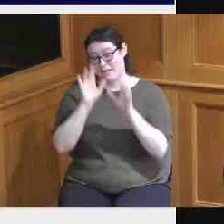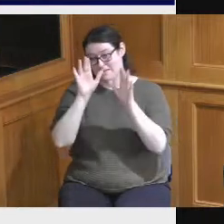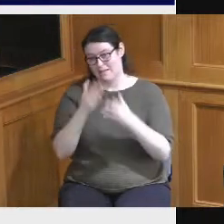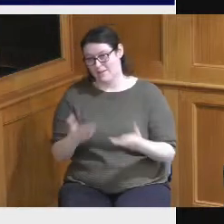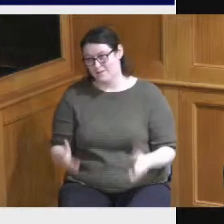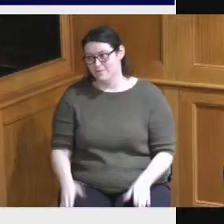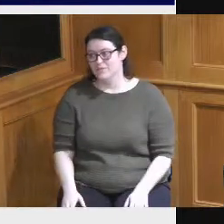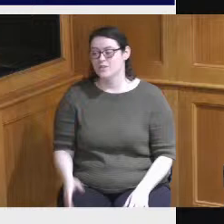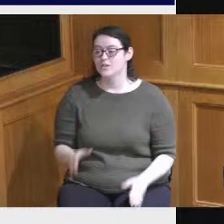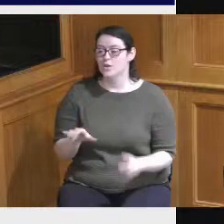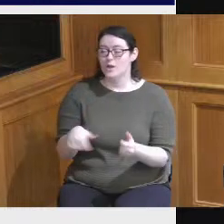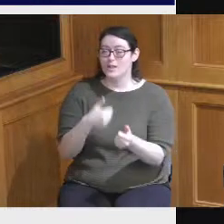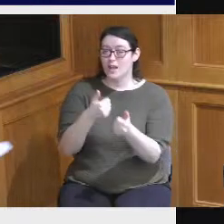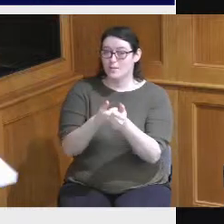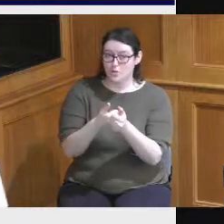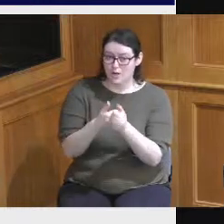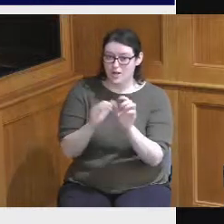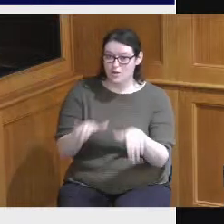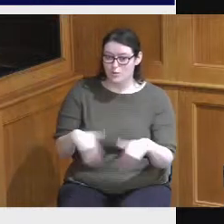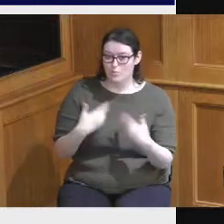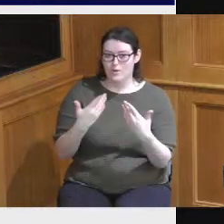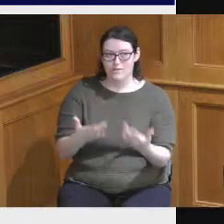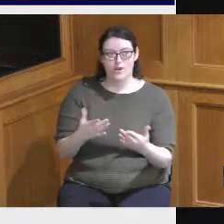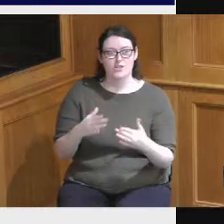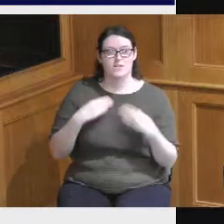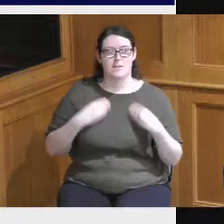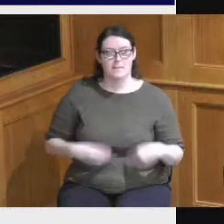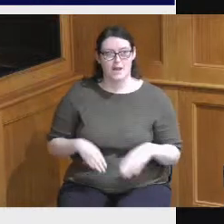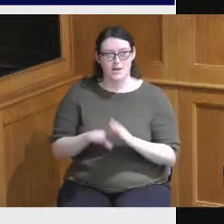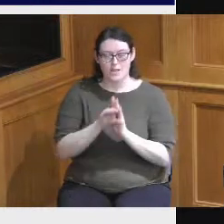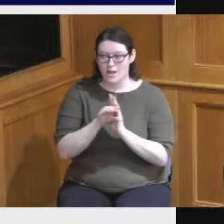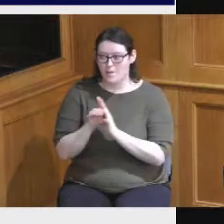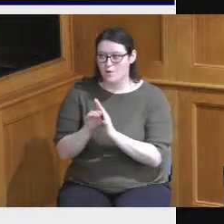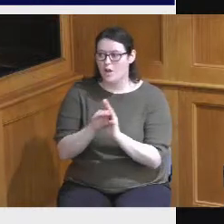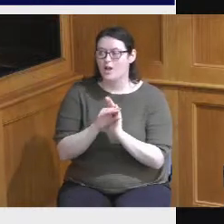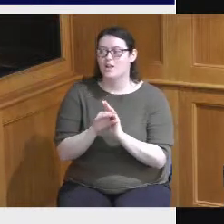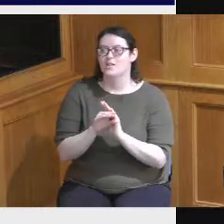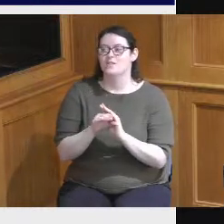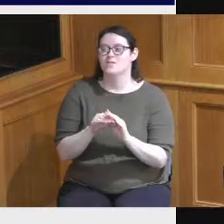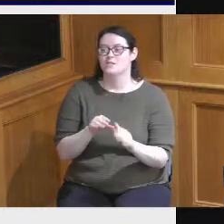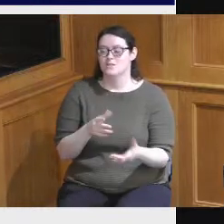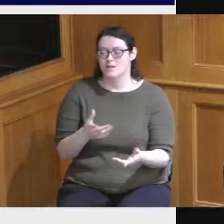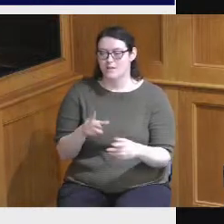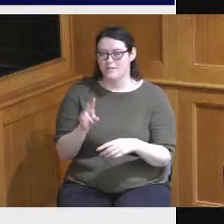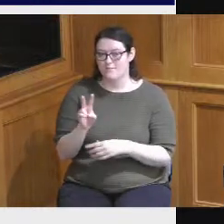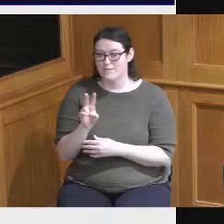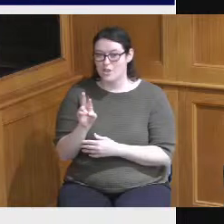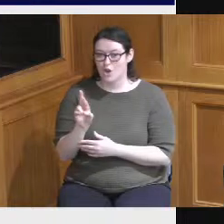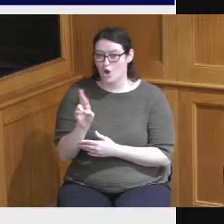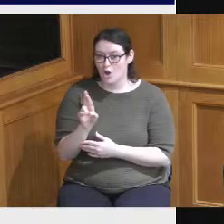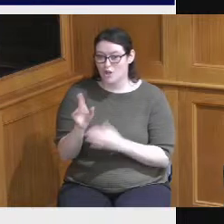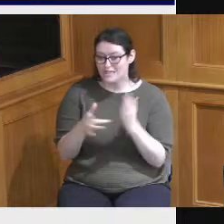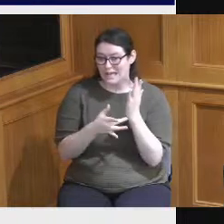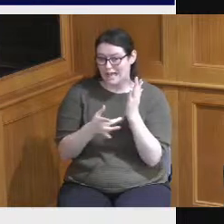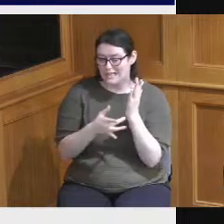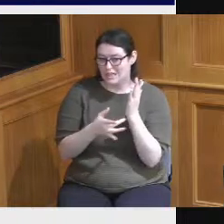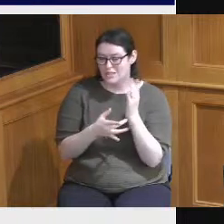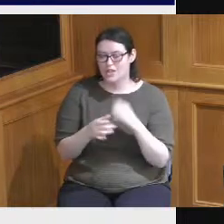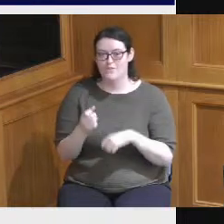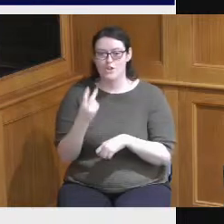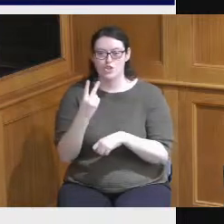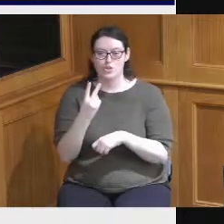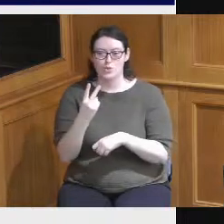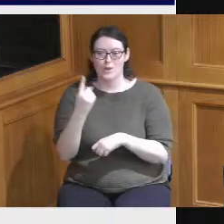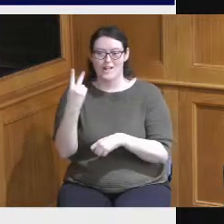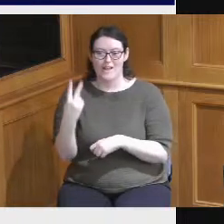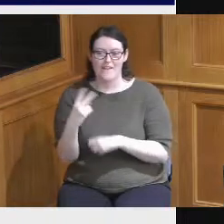Including the upgrade, refresh of the body-worn cameras and the VR technology every 2.5 years,